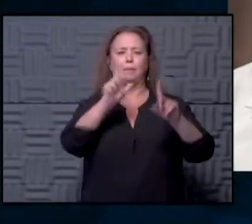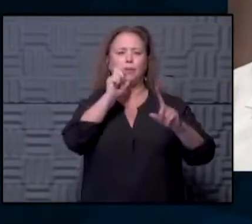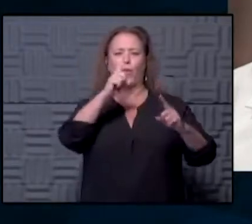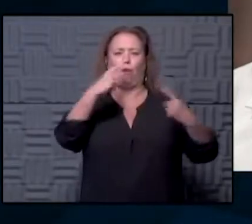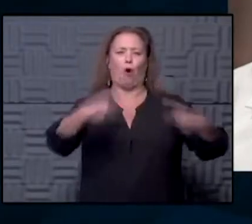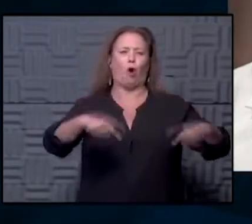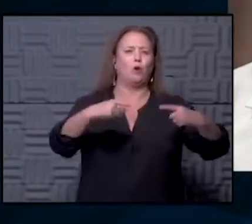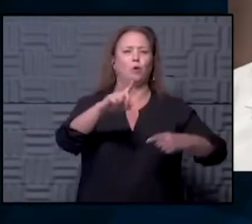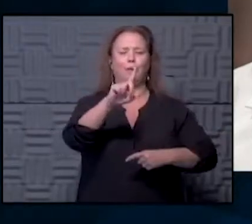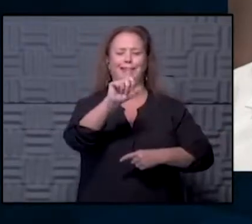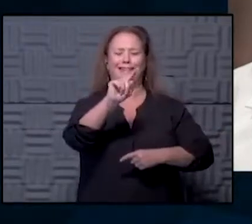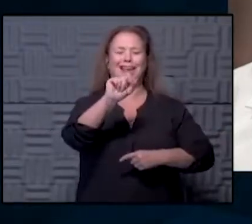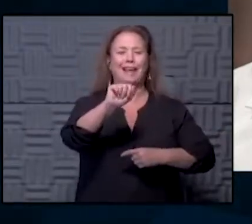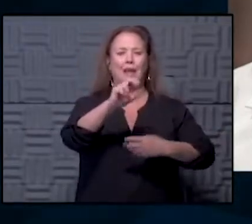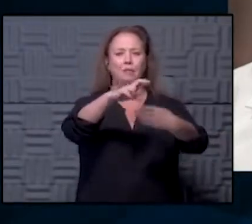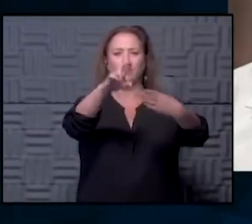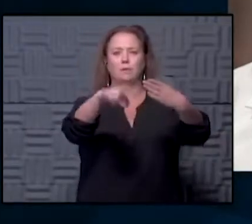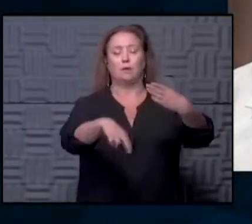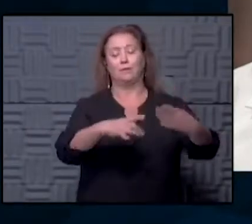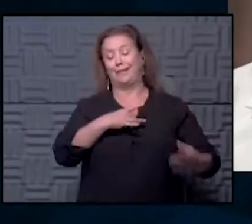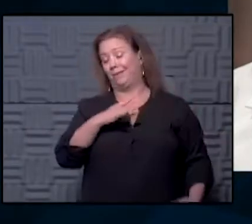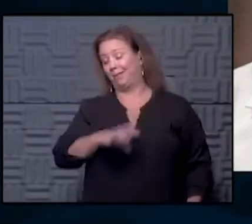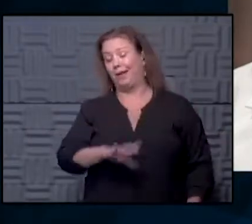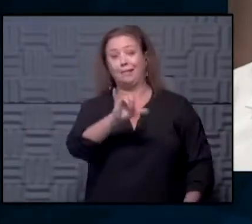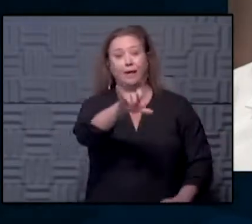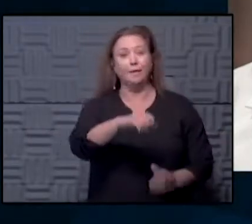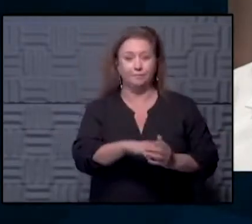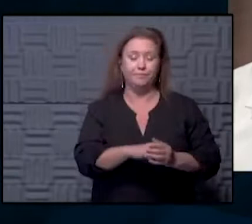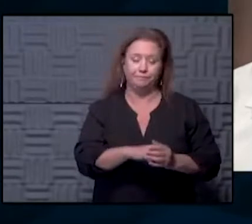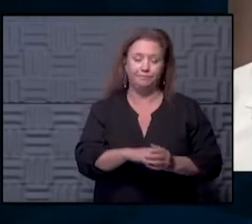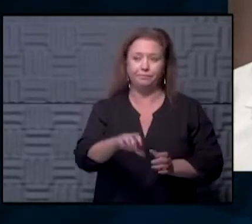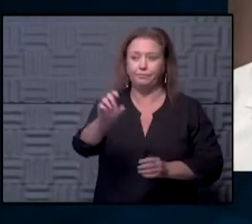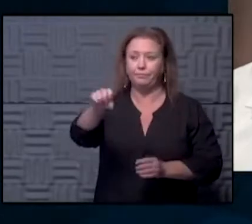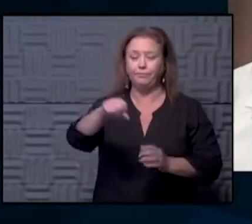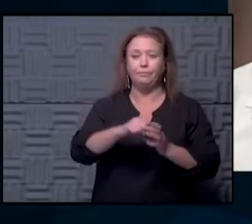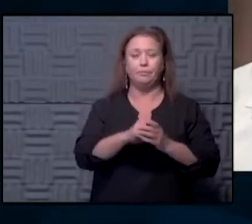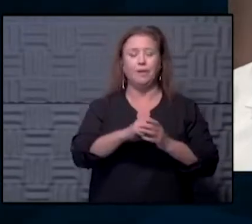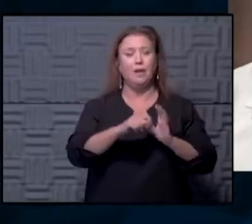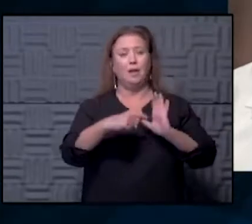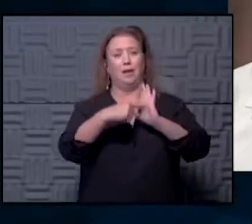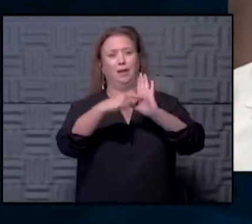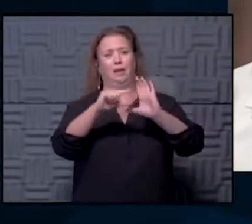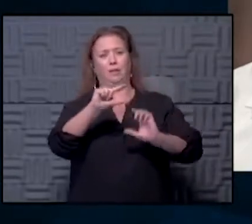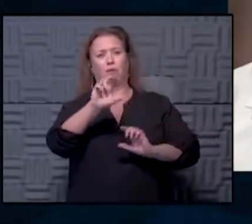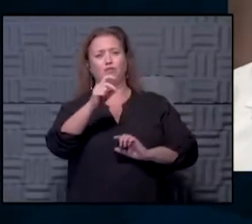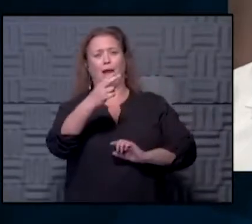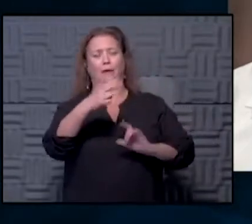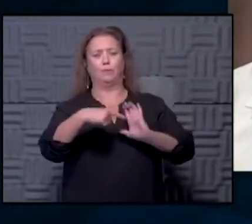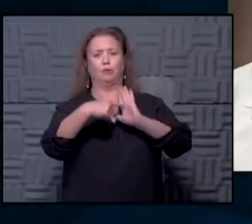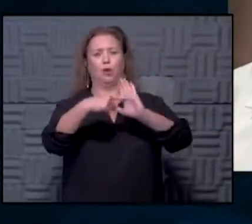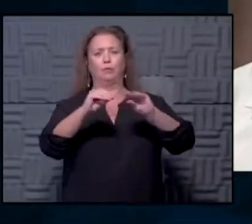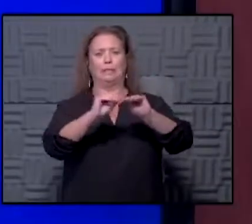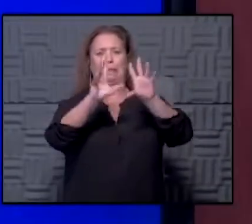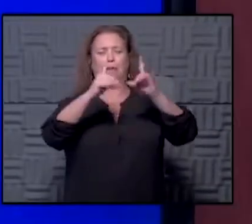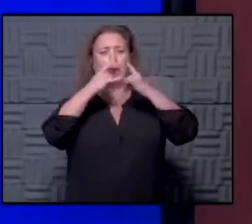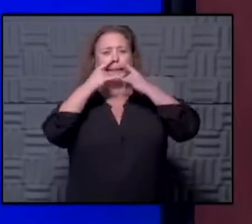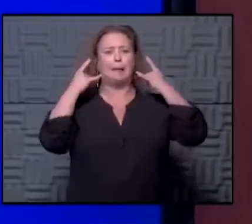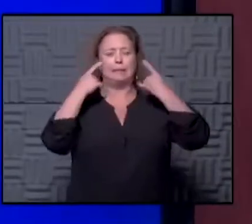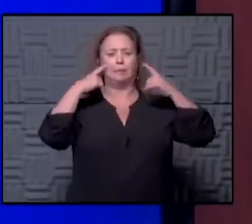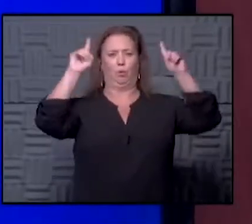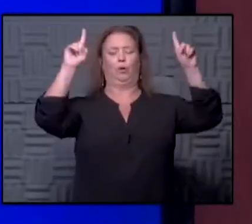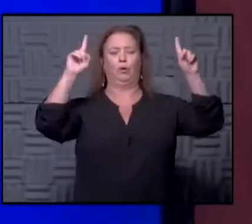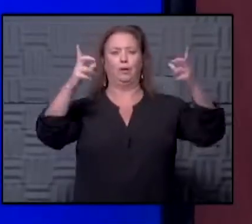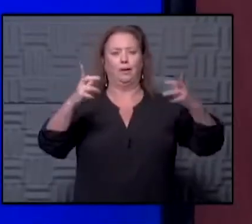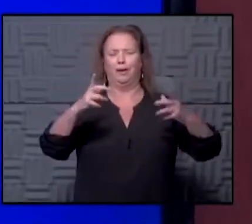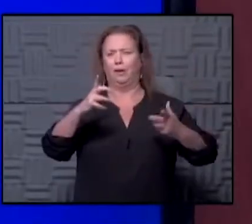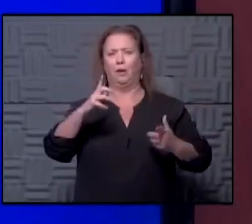and with the conclusions from it. They just don't like it. Yeah, it's amazing to me because it's clear that masks work. I don't know why that can even possibly